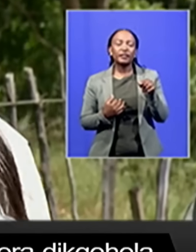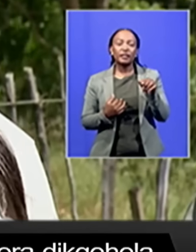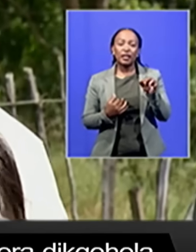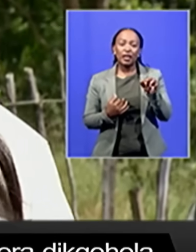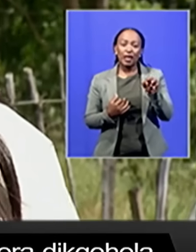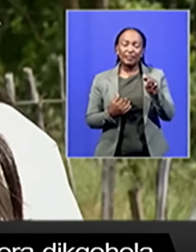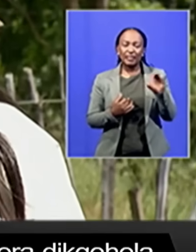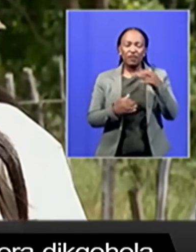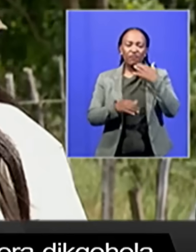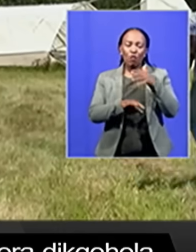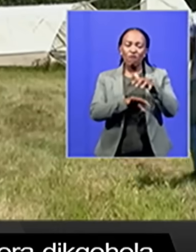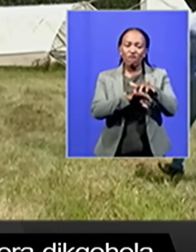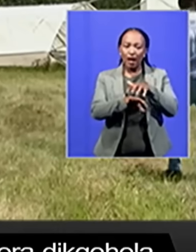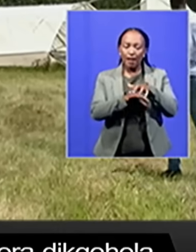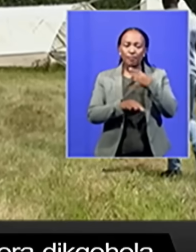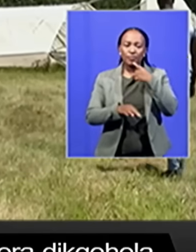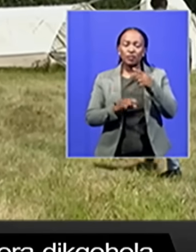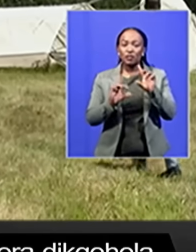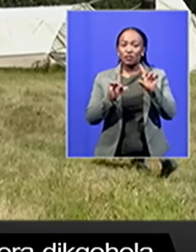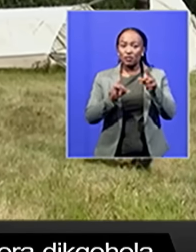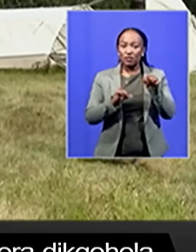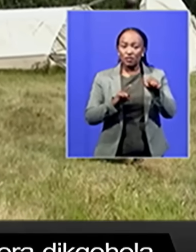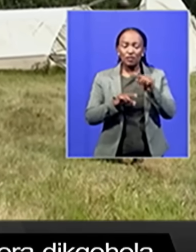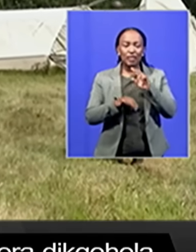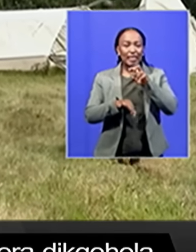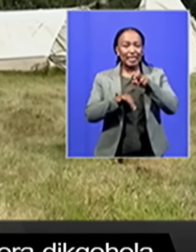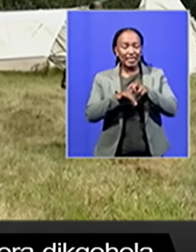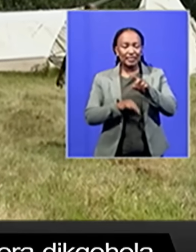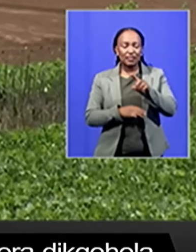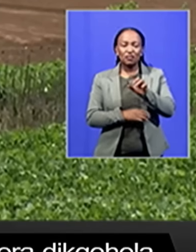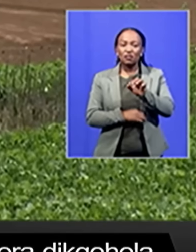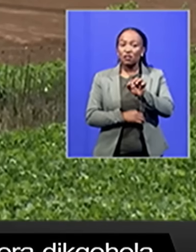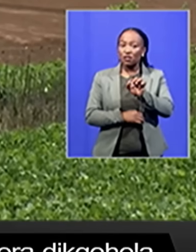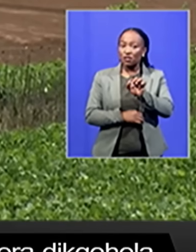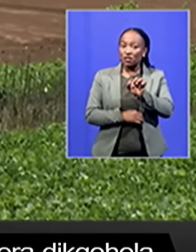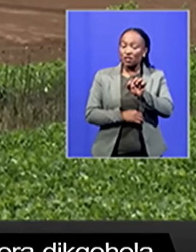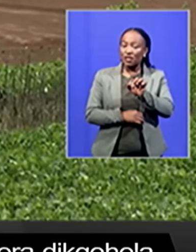re lefapha le hloka tjhelete e balwang ho diranta tse